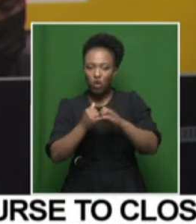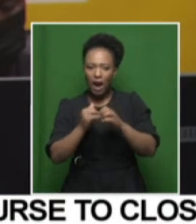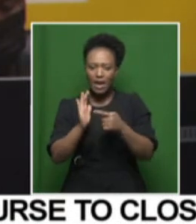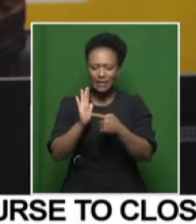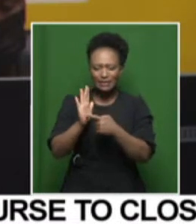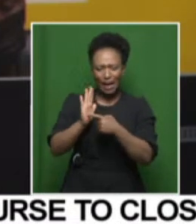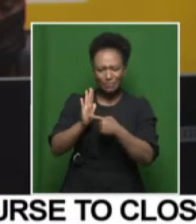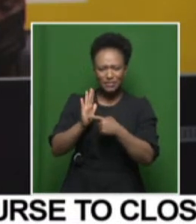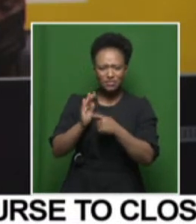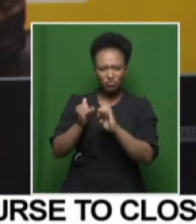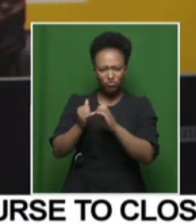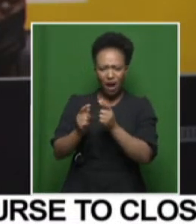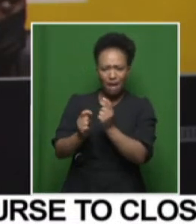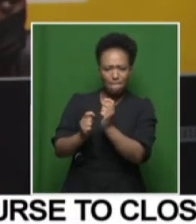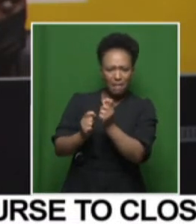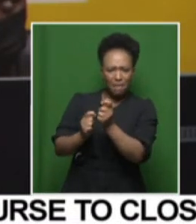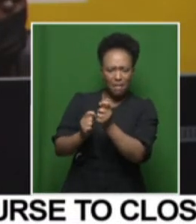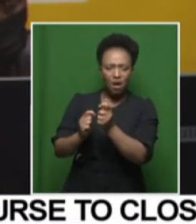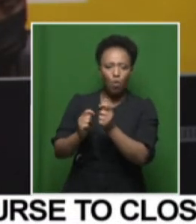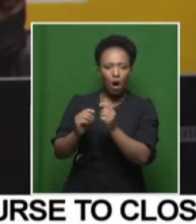debt.